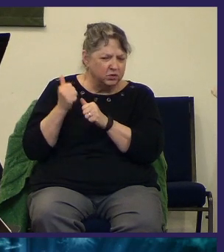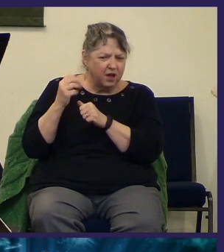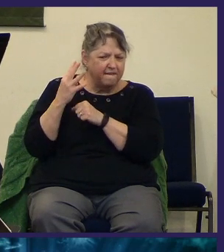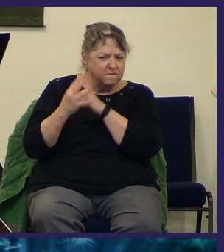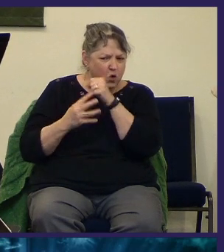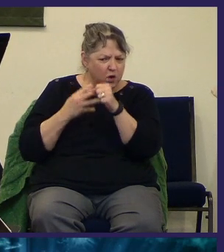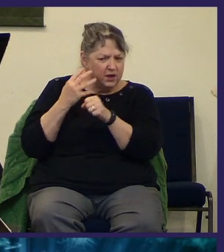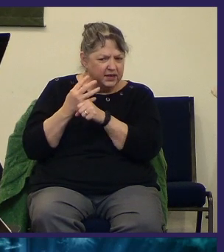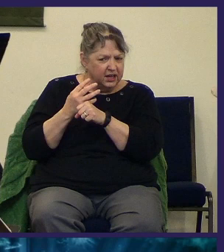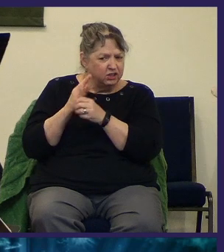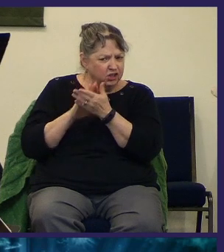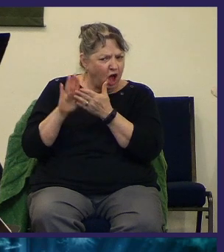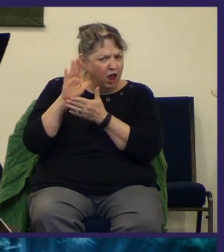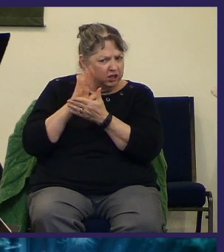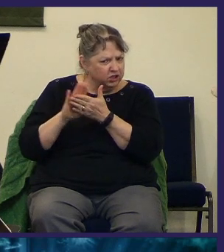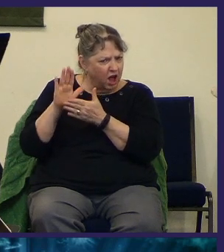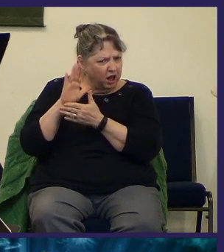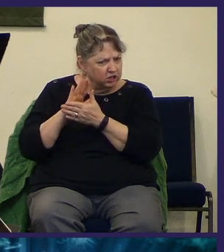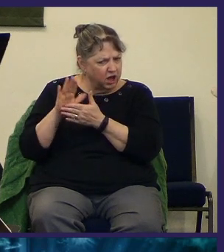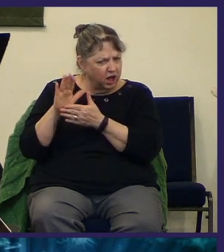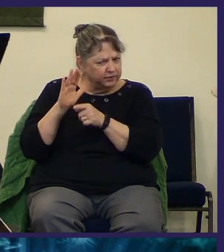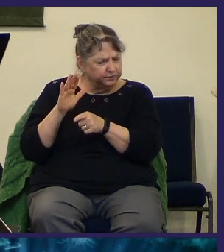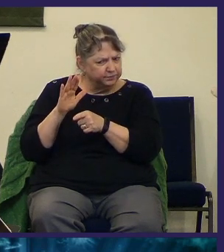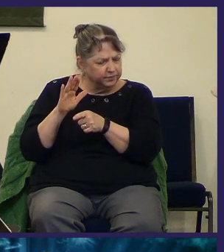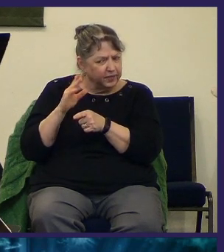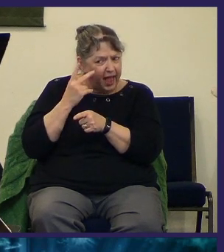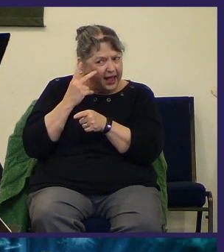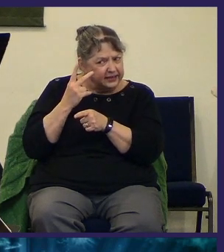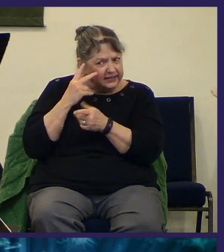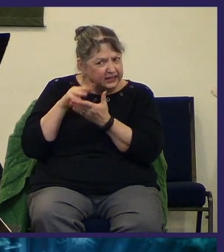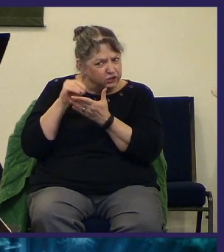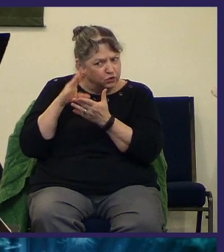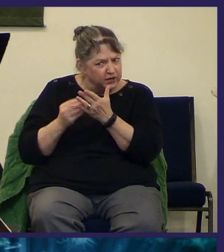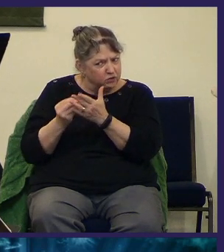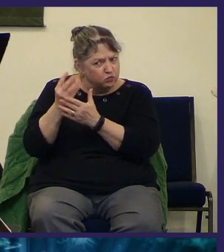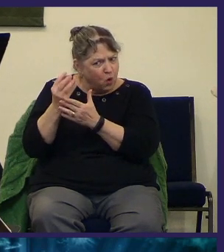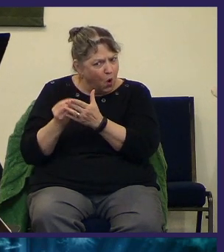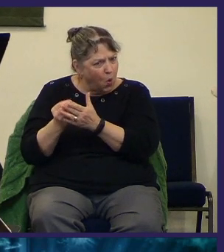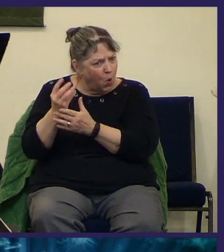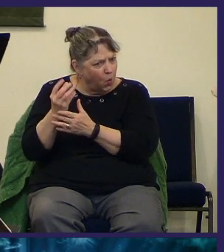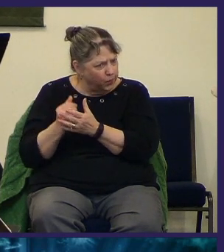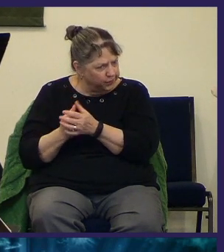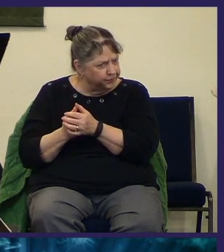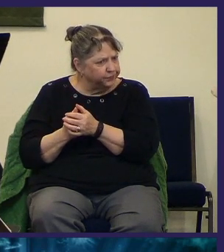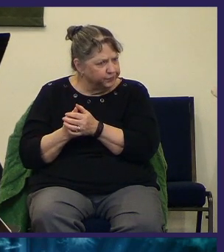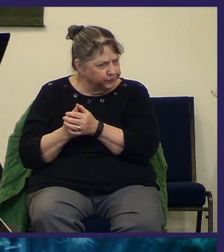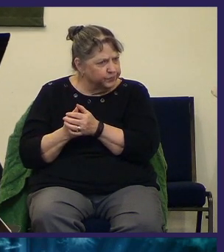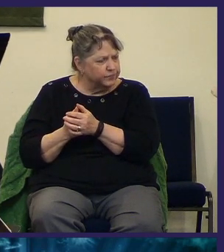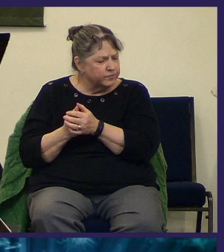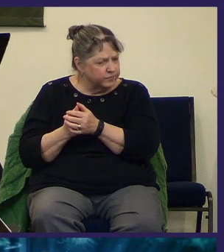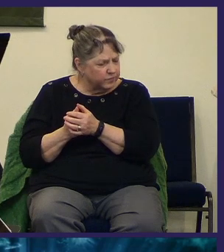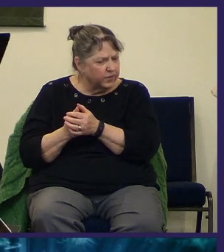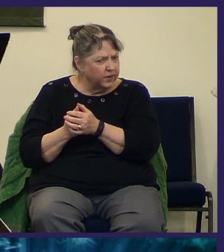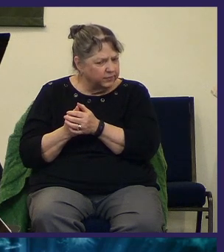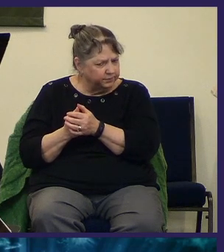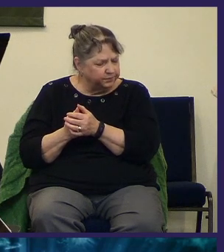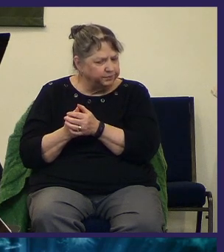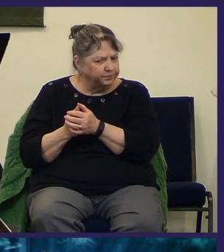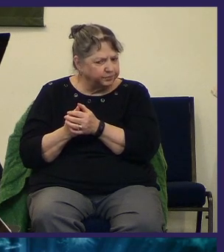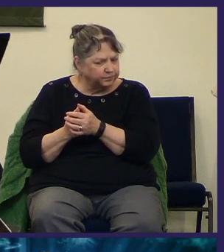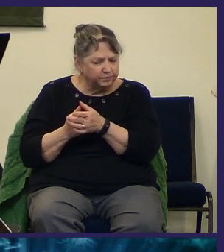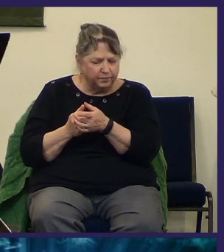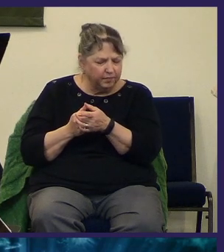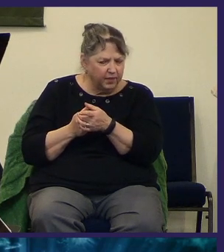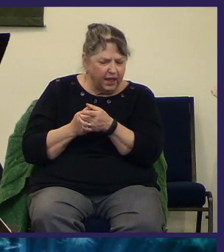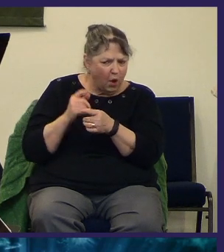i've seen students grow through god's word don't always assume when they come to the christian fellowship club